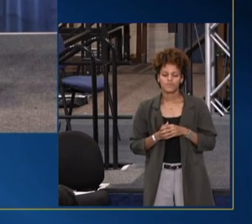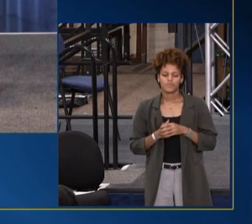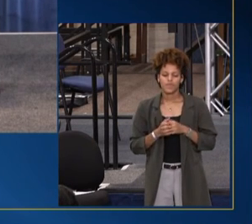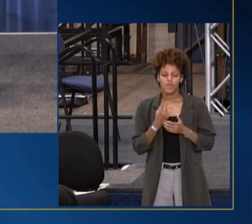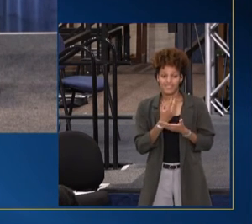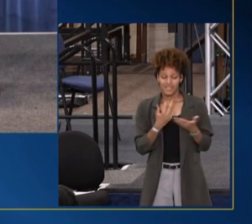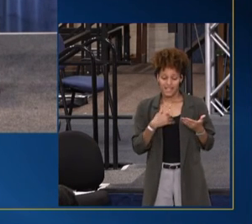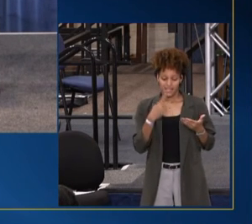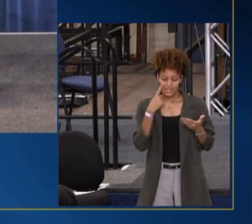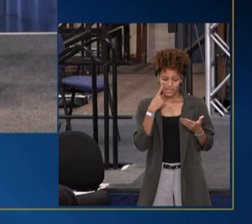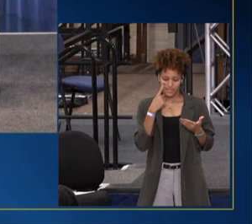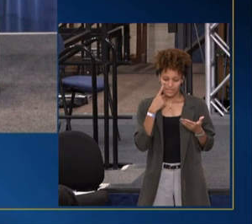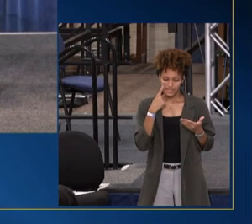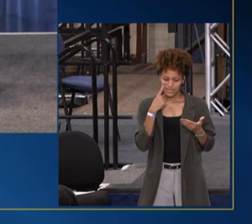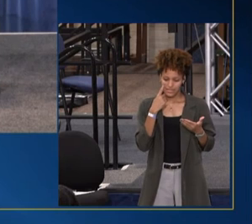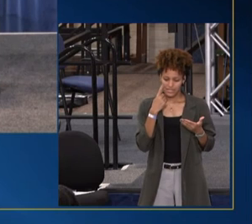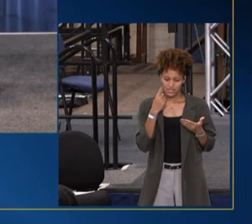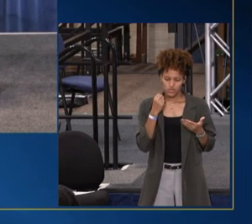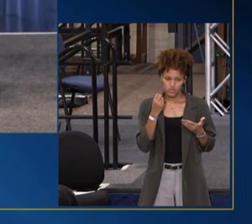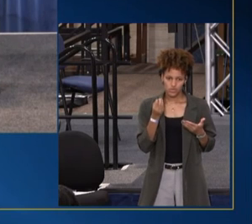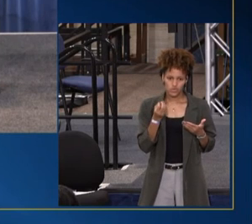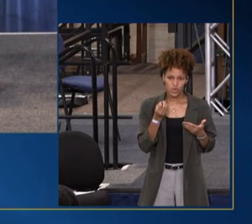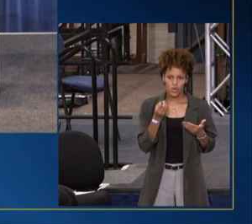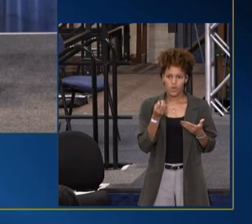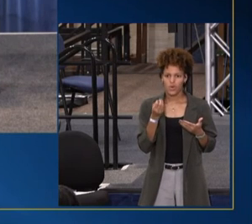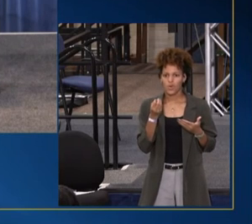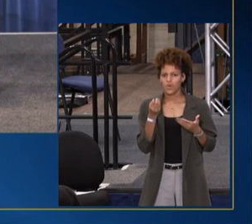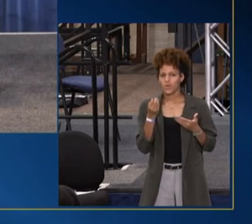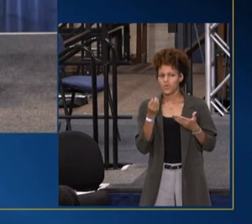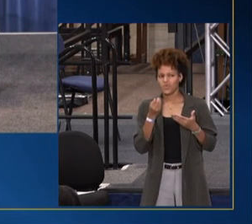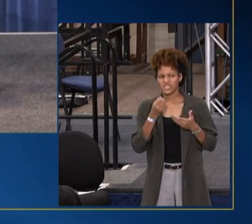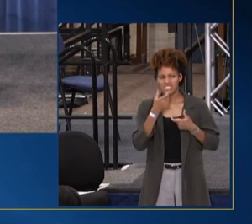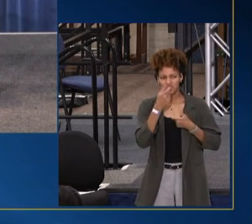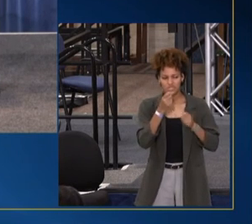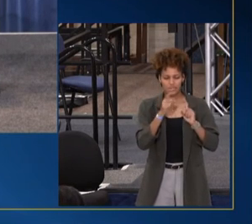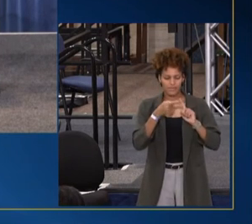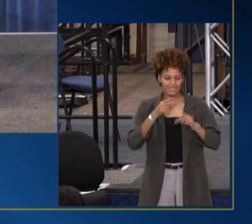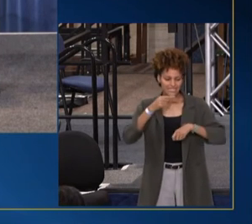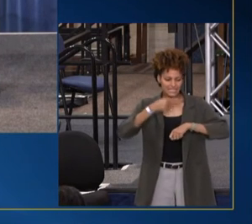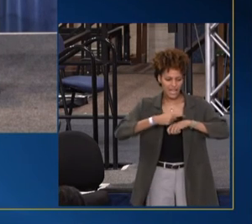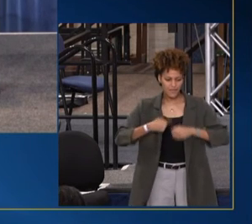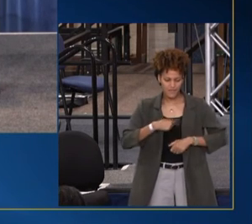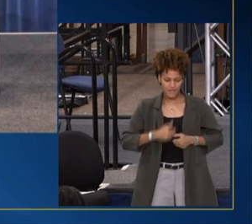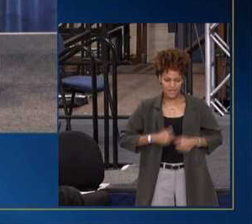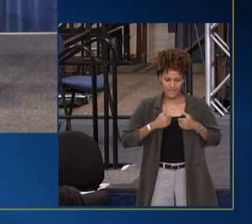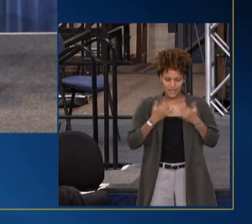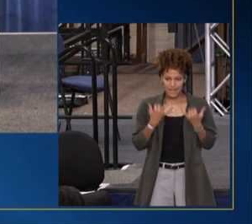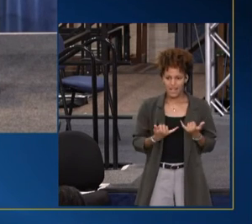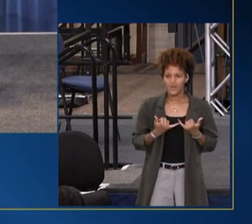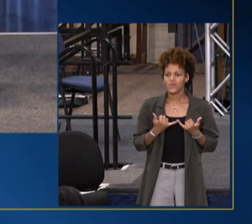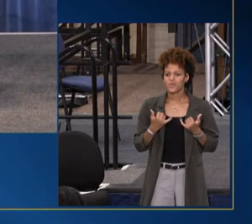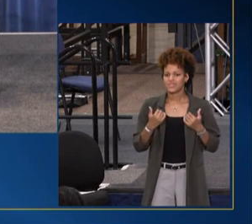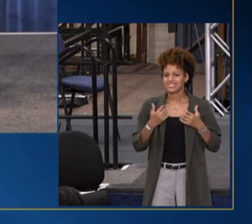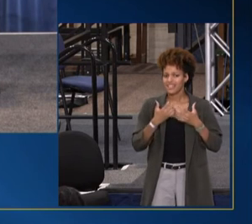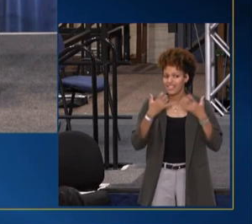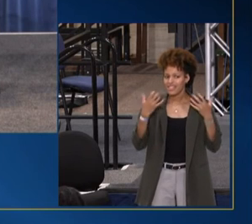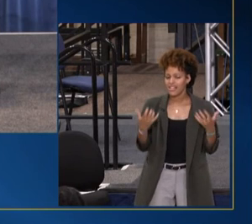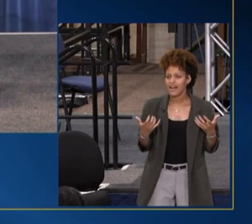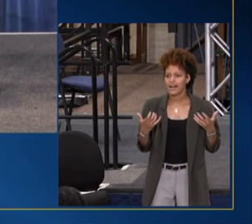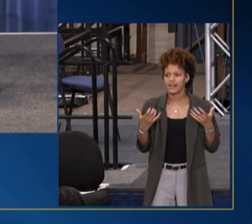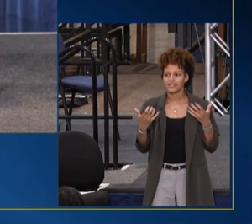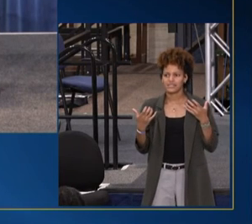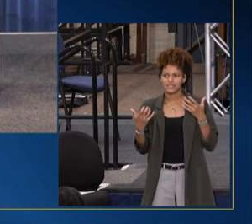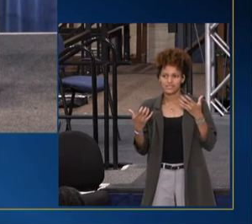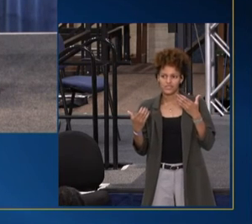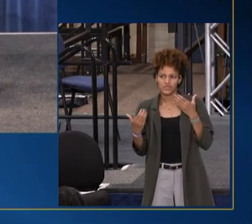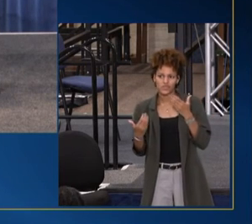is so insidious about this time that we're living in is that there seems that there's a lot that is being designed